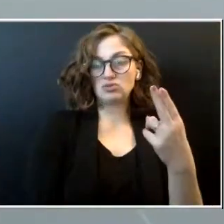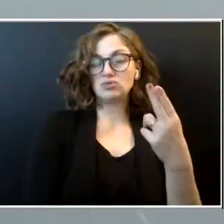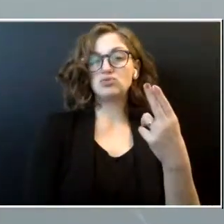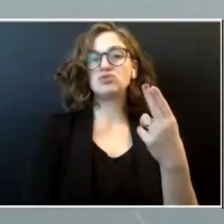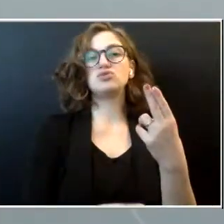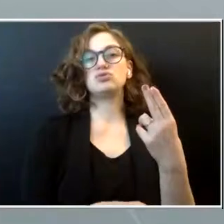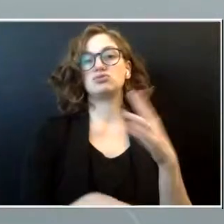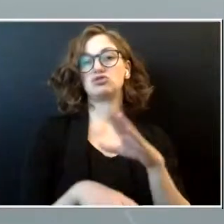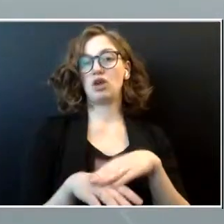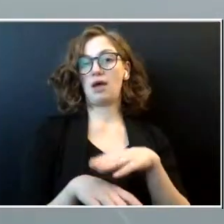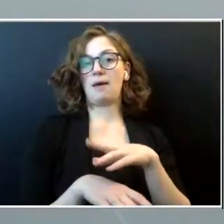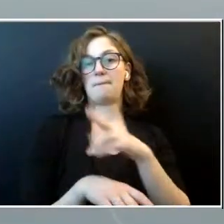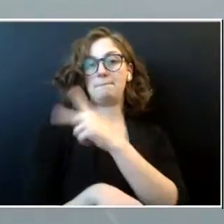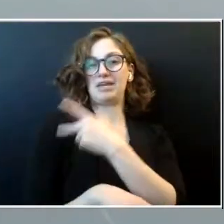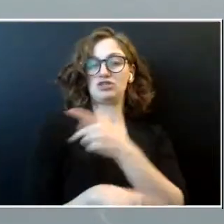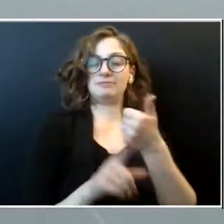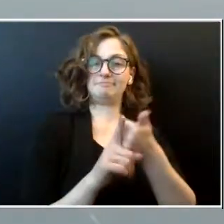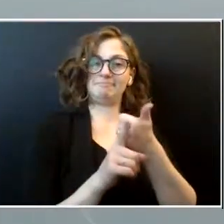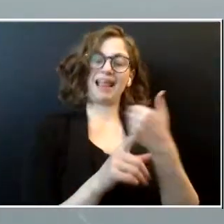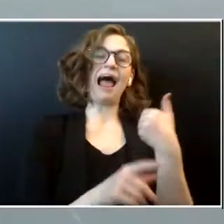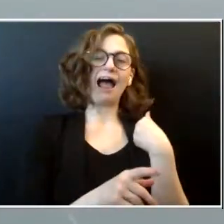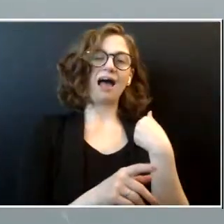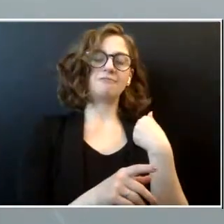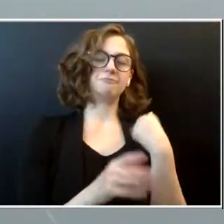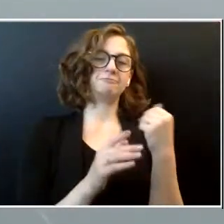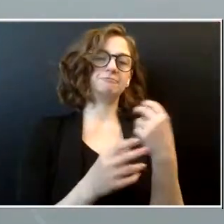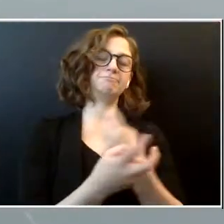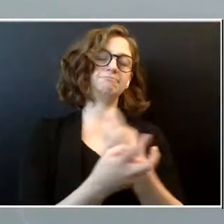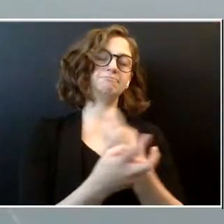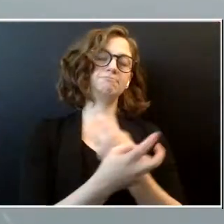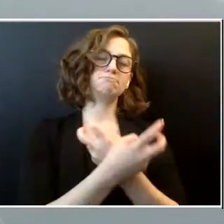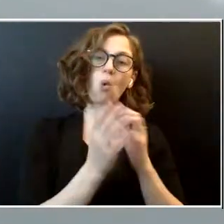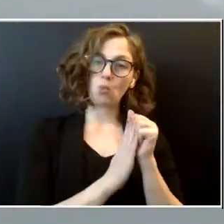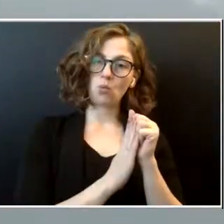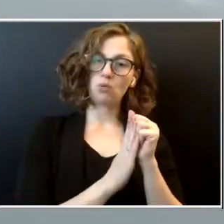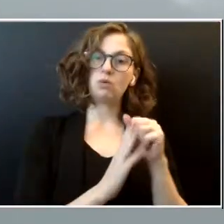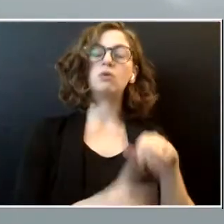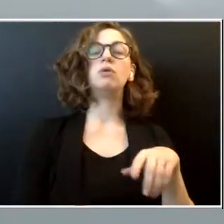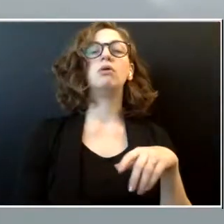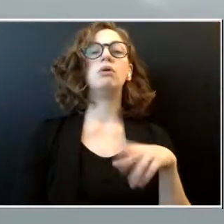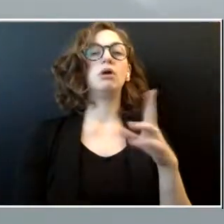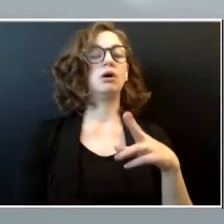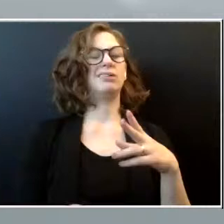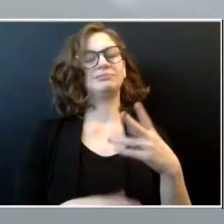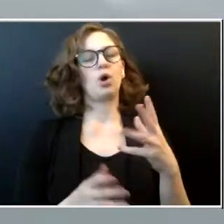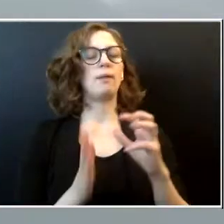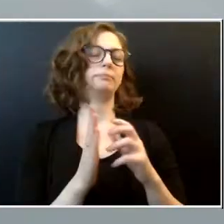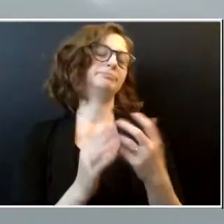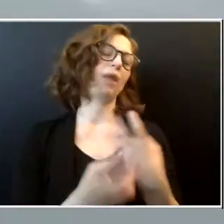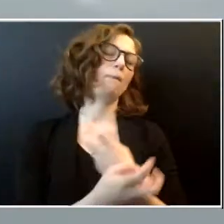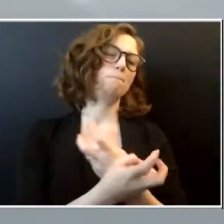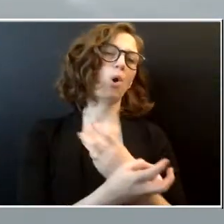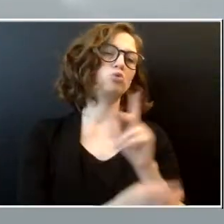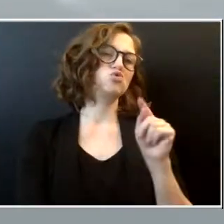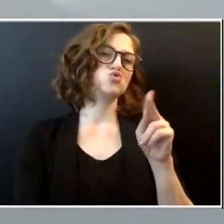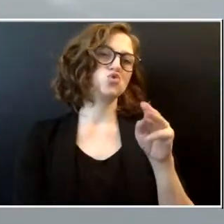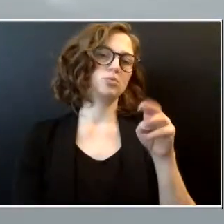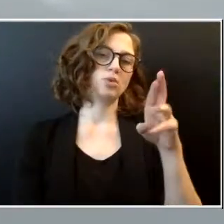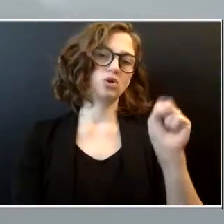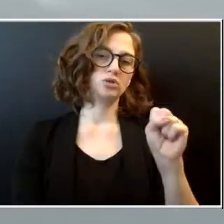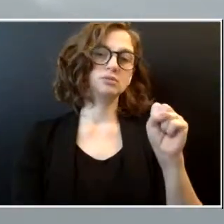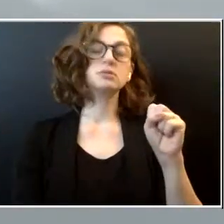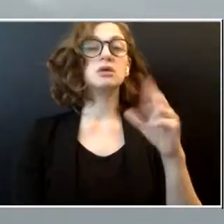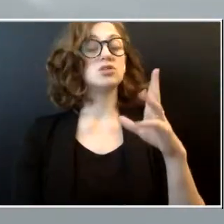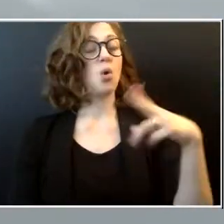metastases. And again, ultra high dose, ultra fast. And what you actually see is, a lot of times radiation